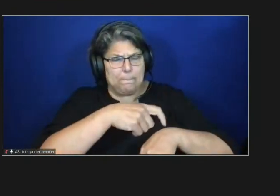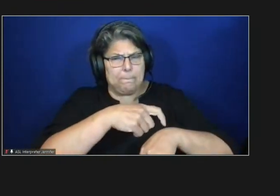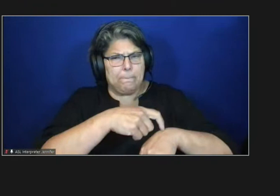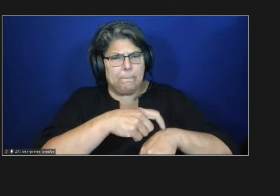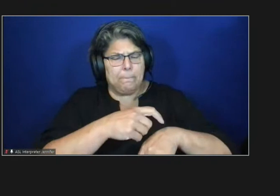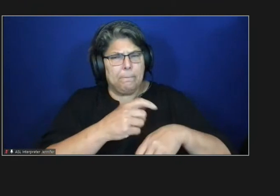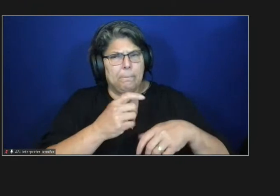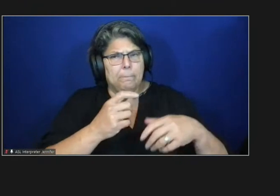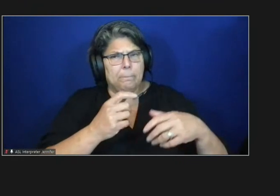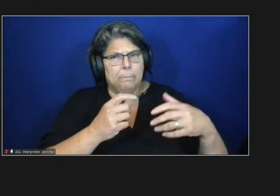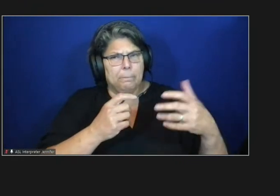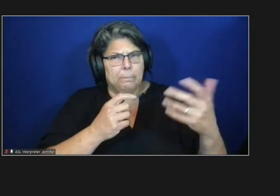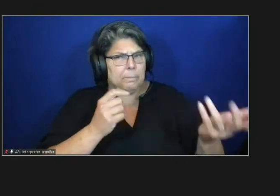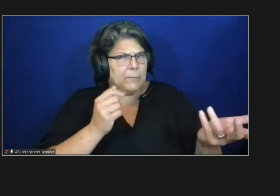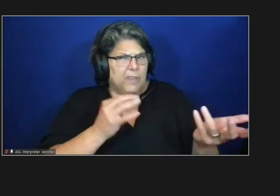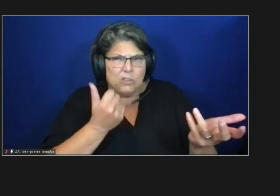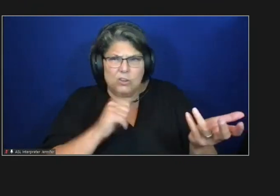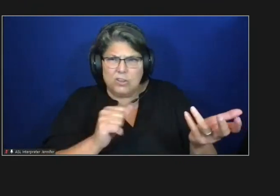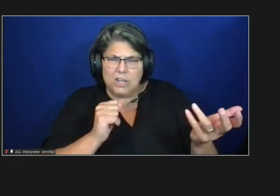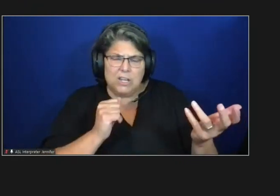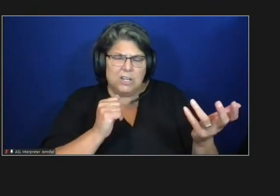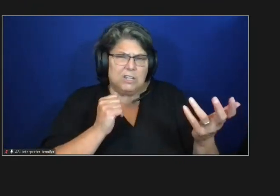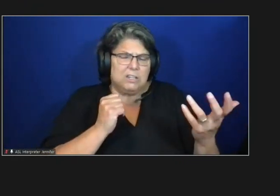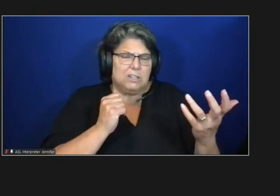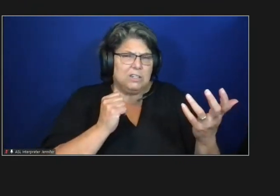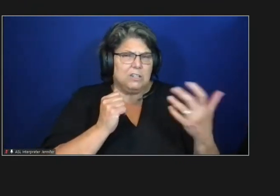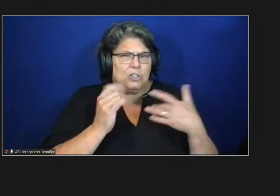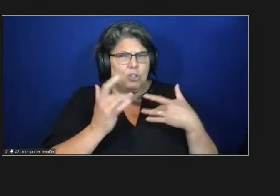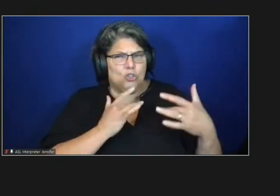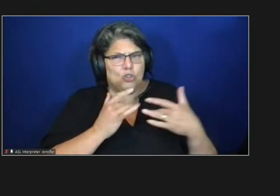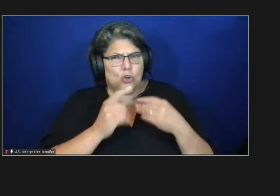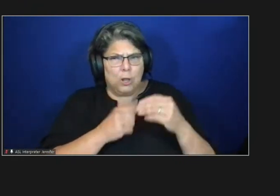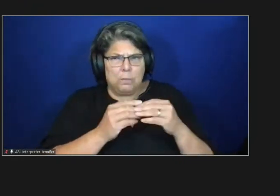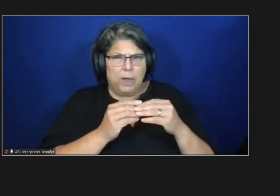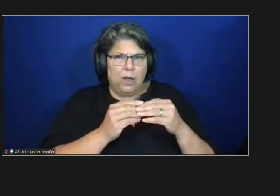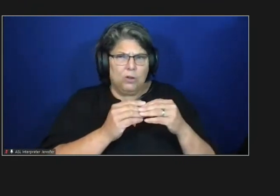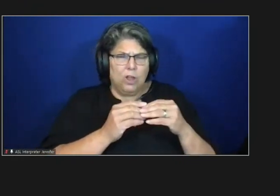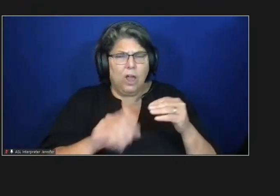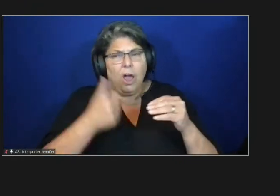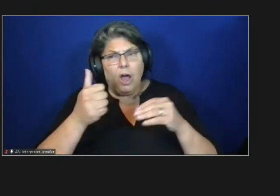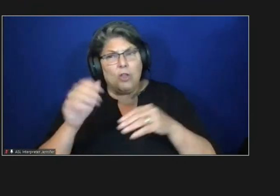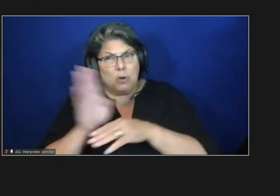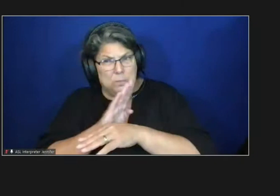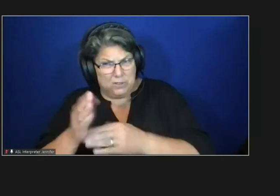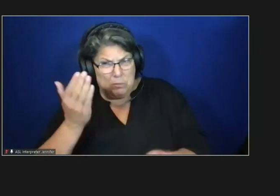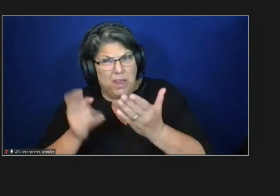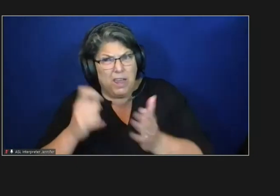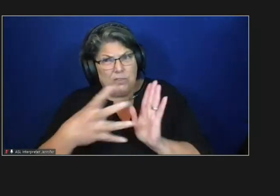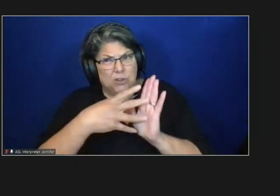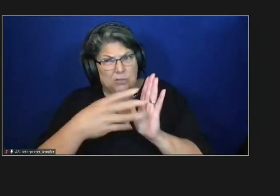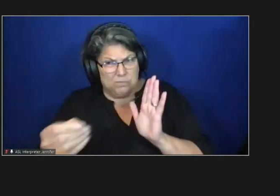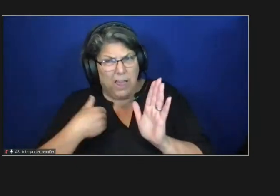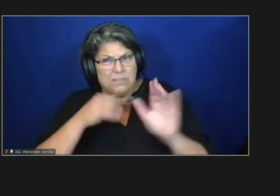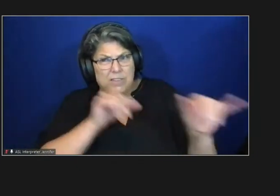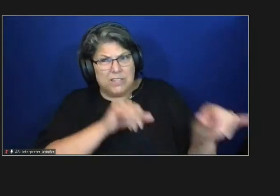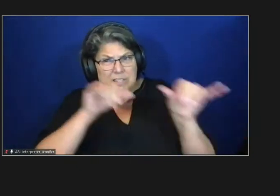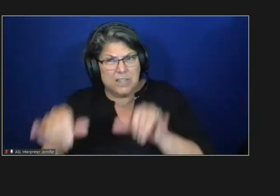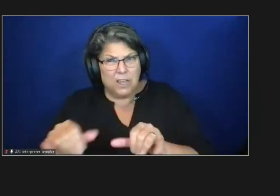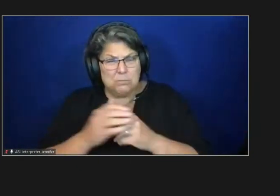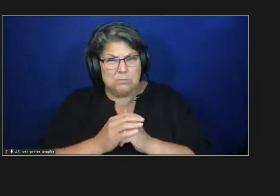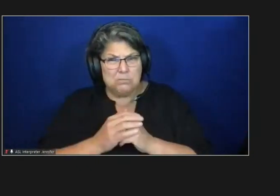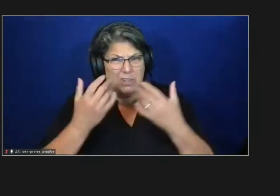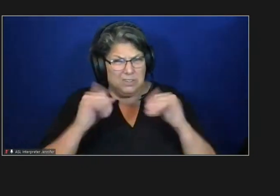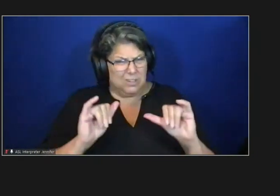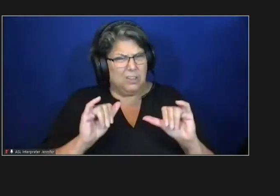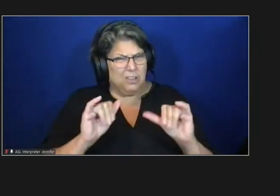or if there's any consideration of that being expanded to other industries at all. It seems like there's still about 5 weeks till that would